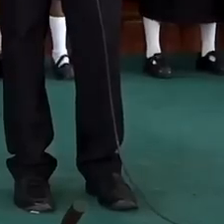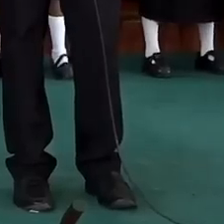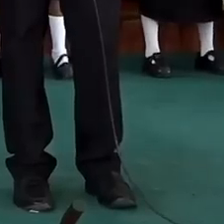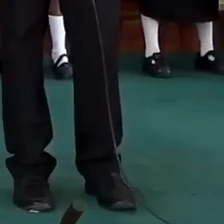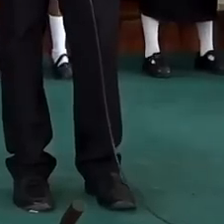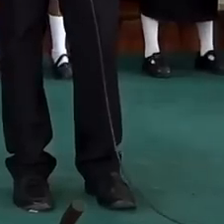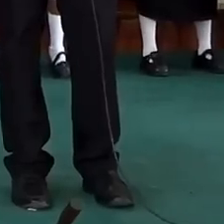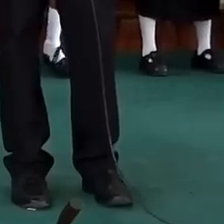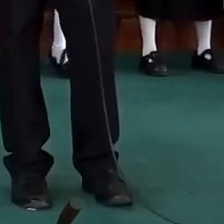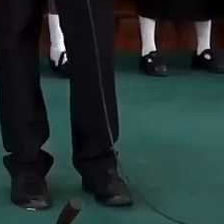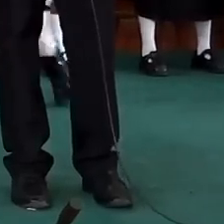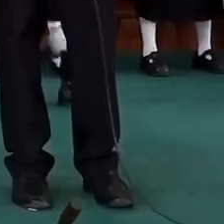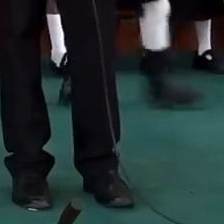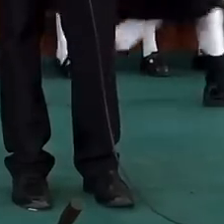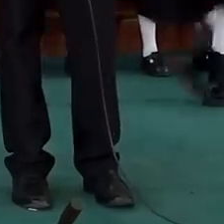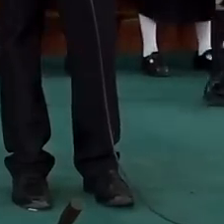come.